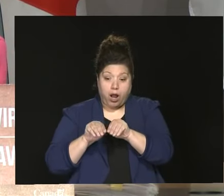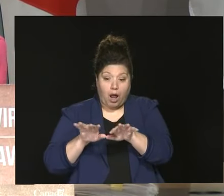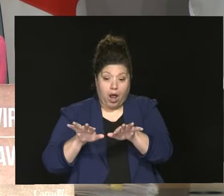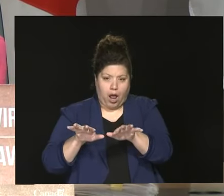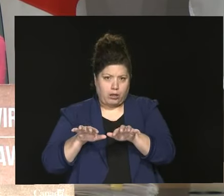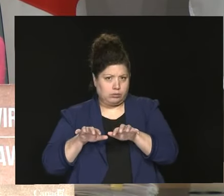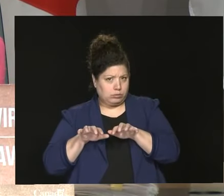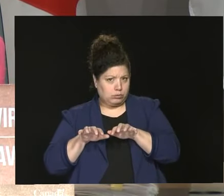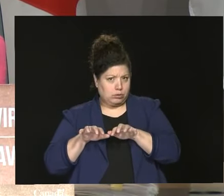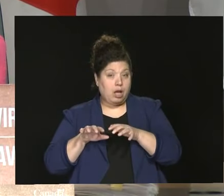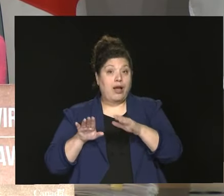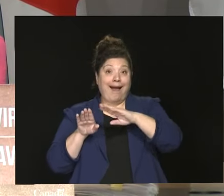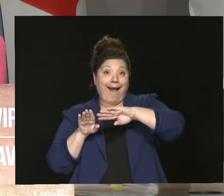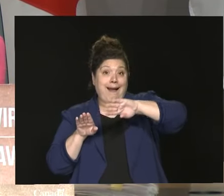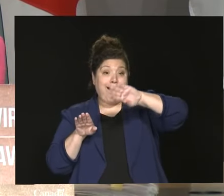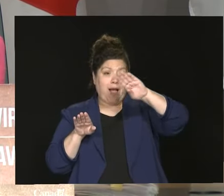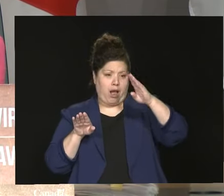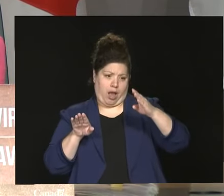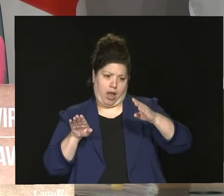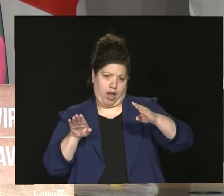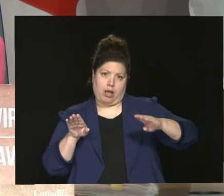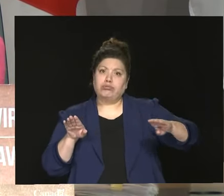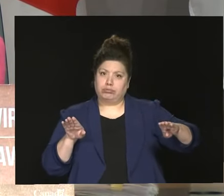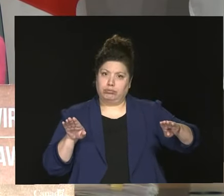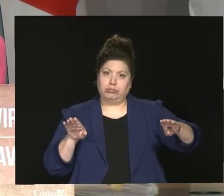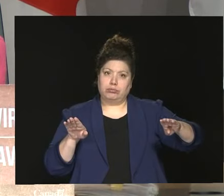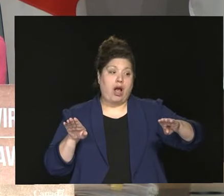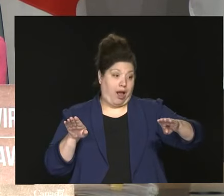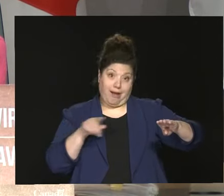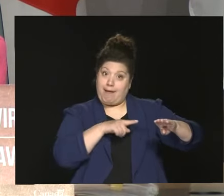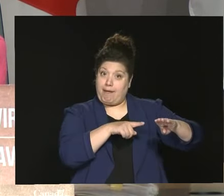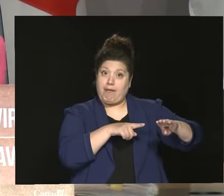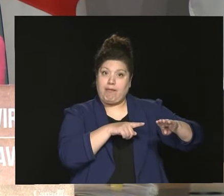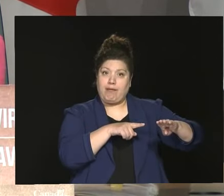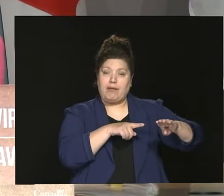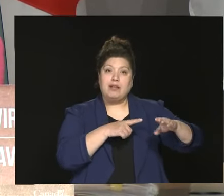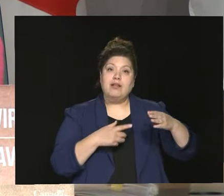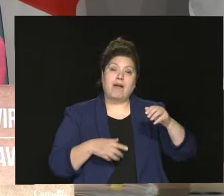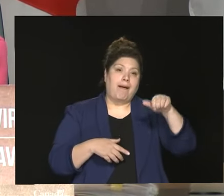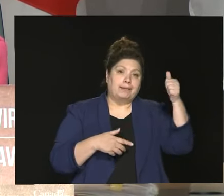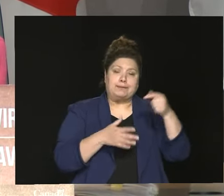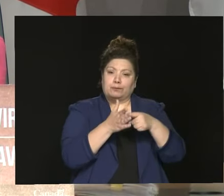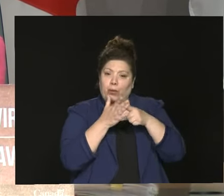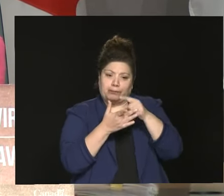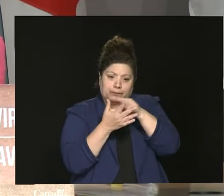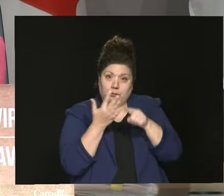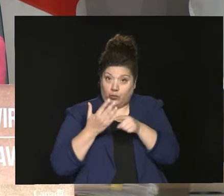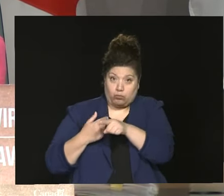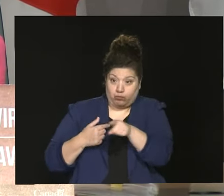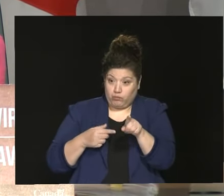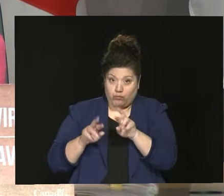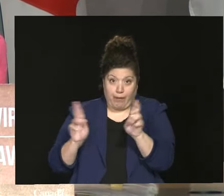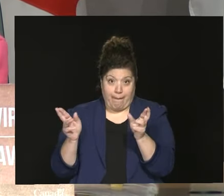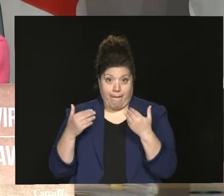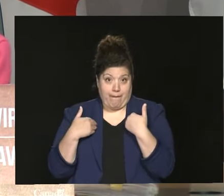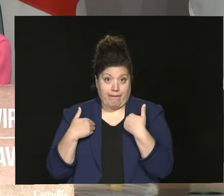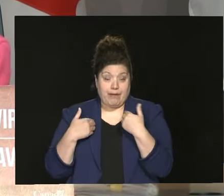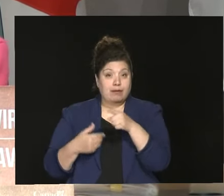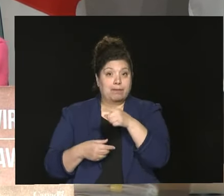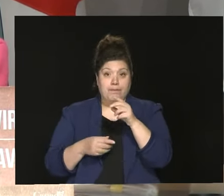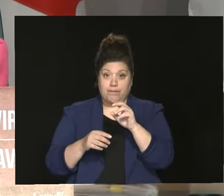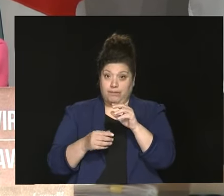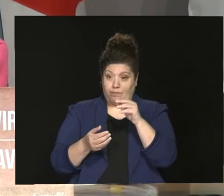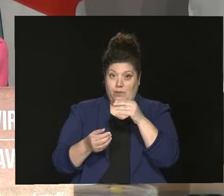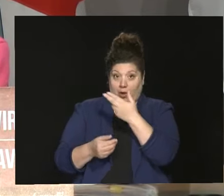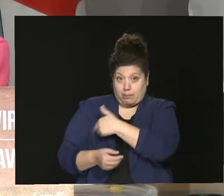curve, and some of the criteria that goes with it, that their health system capacities are in place and have the ability to